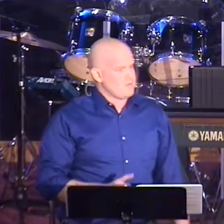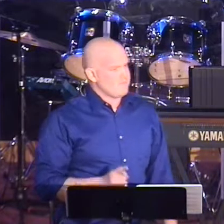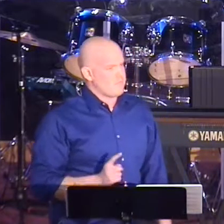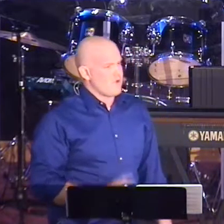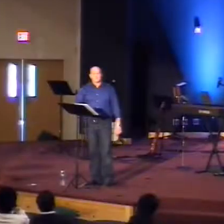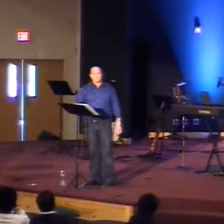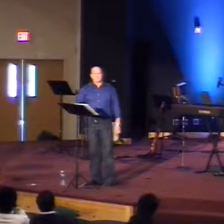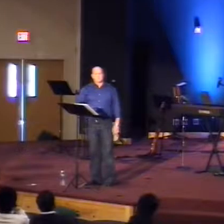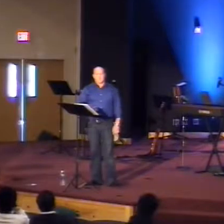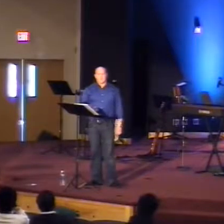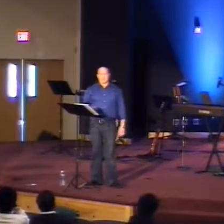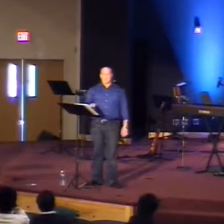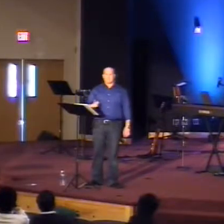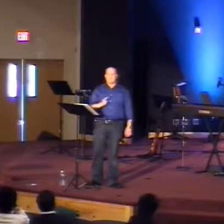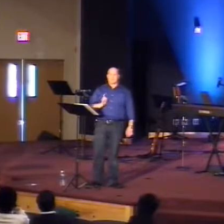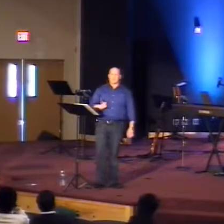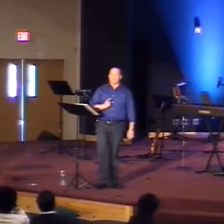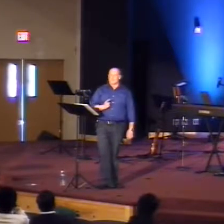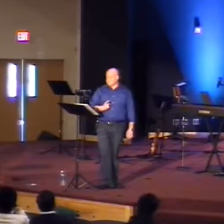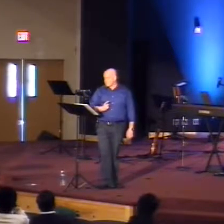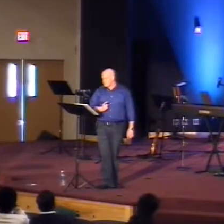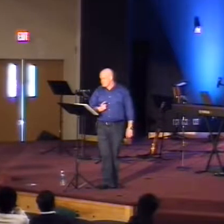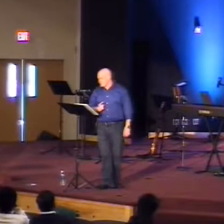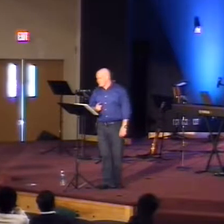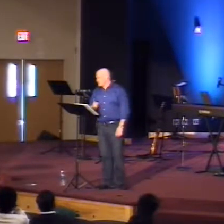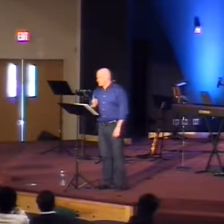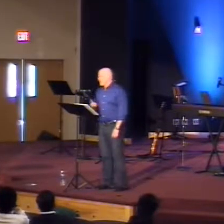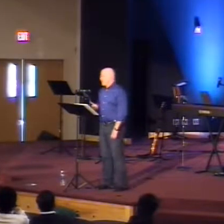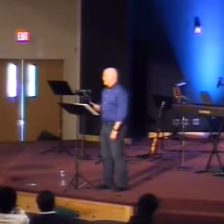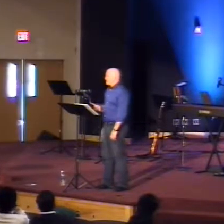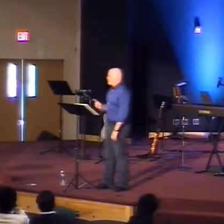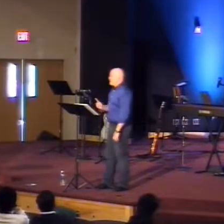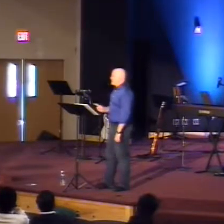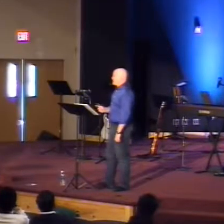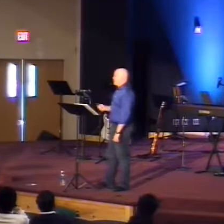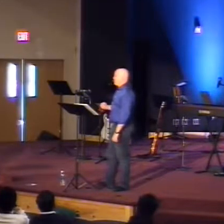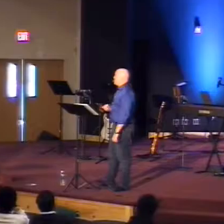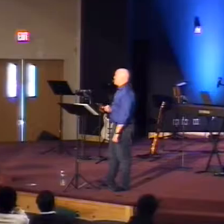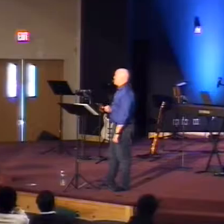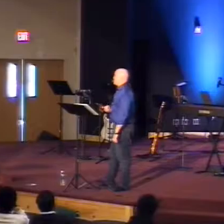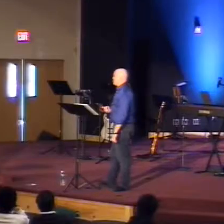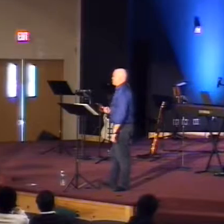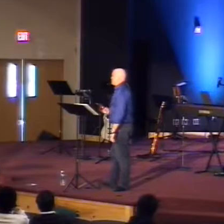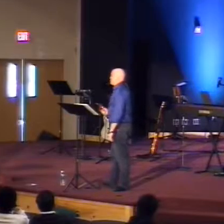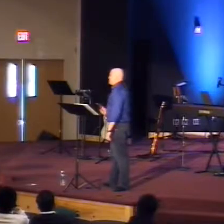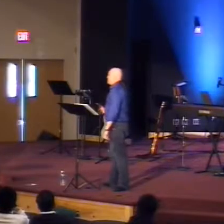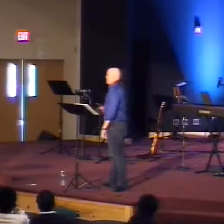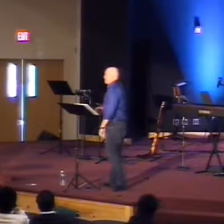the problem for Moses and the problem for all of us is that God picked us.